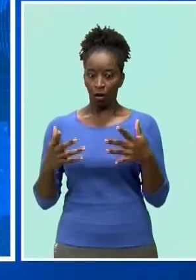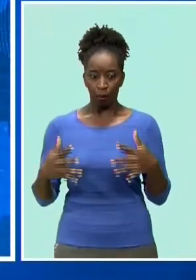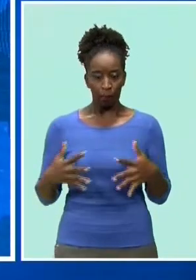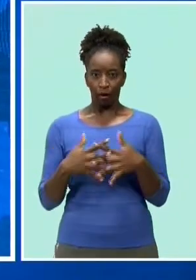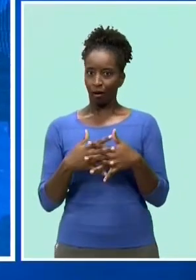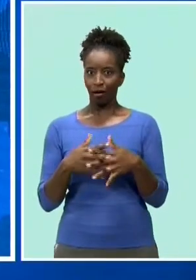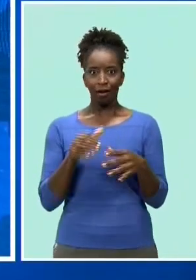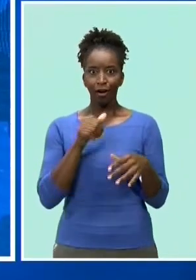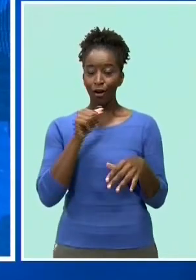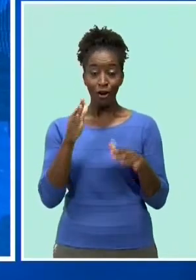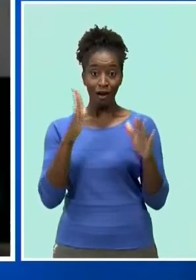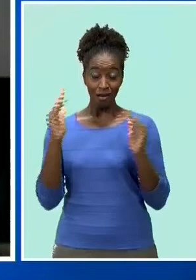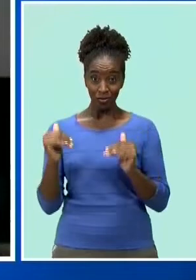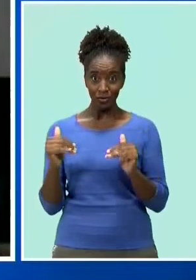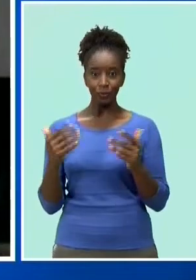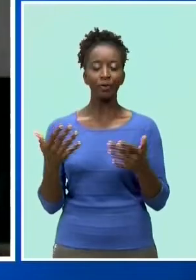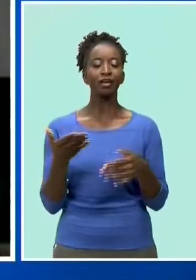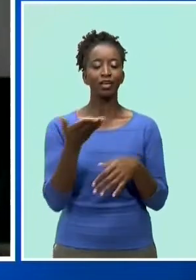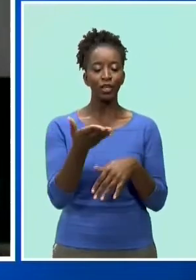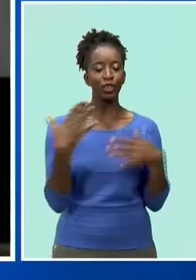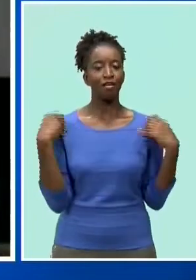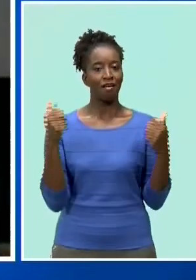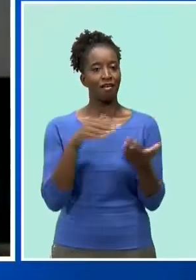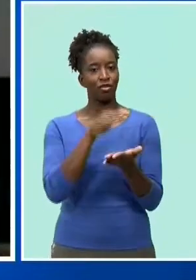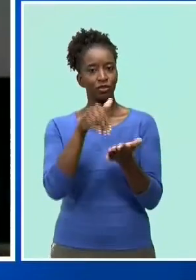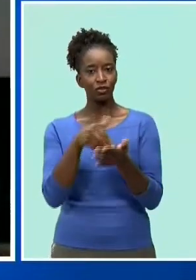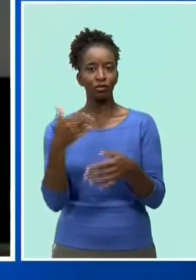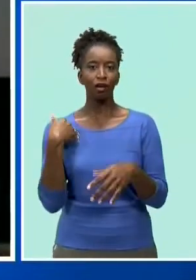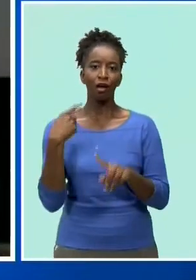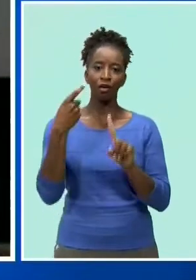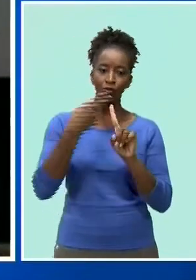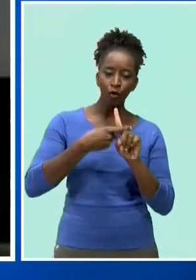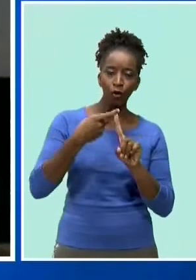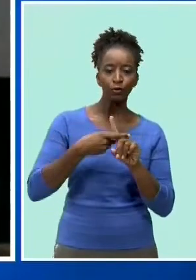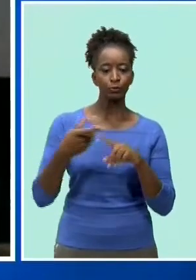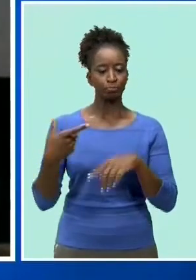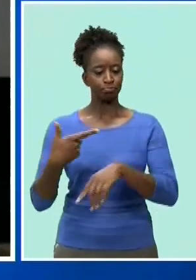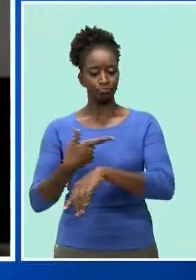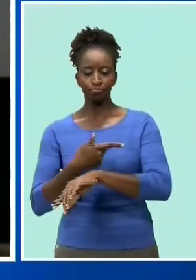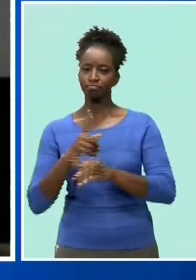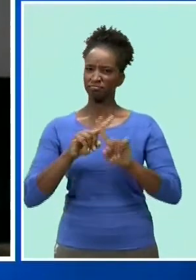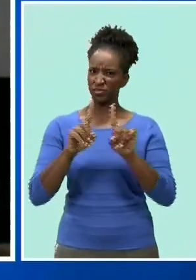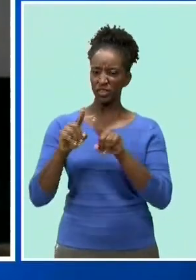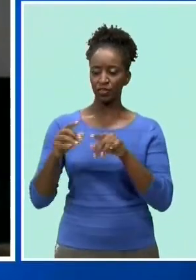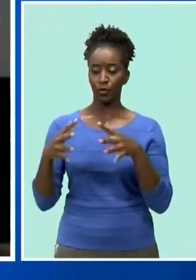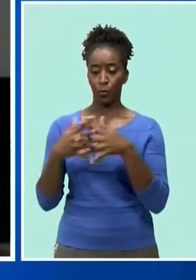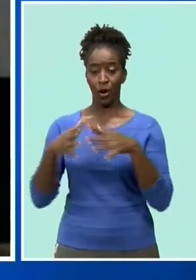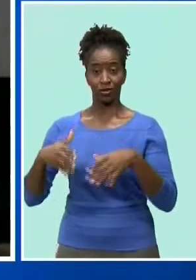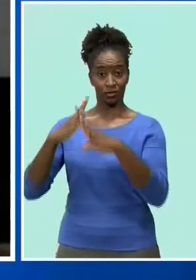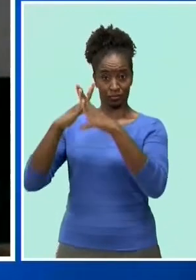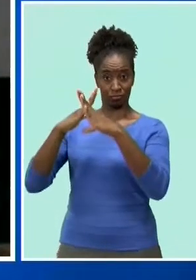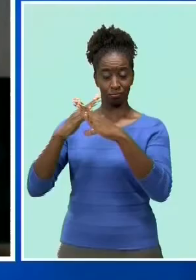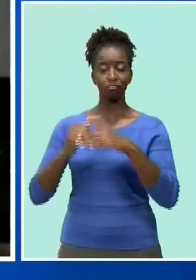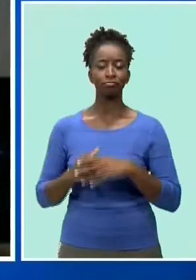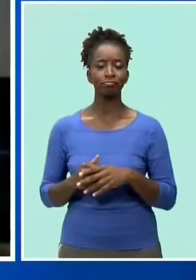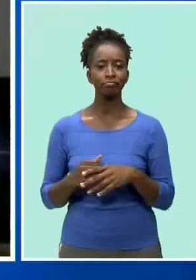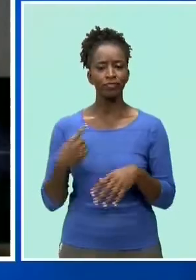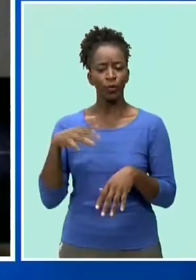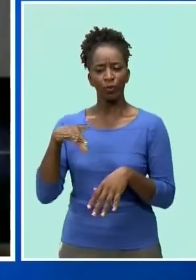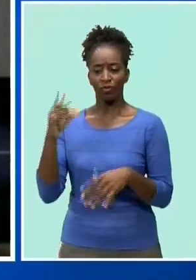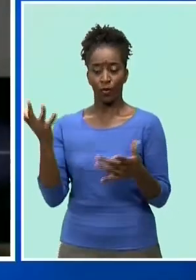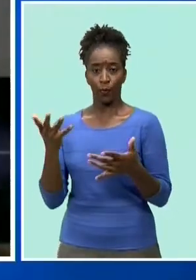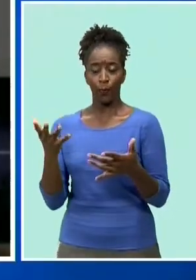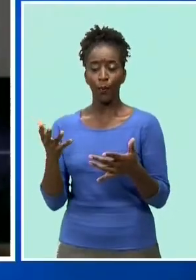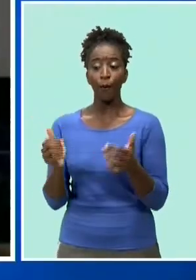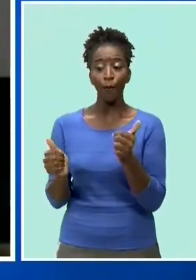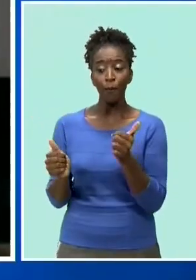equipped with contraceptives. So we have found that more women are coming forward to